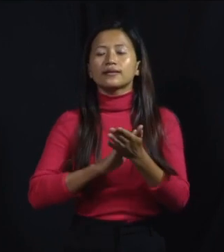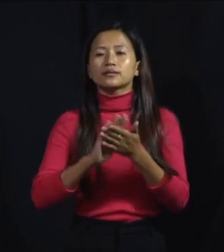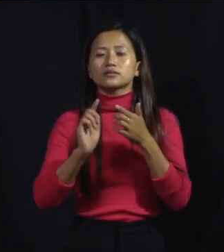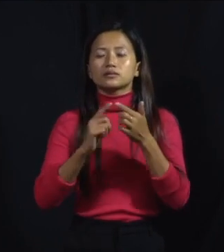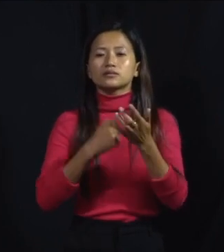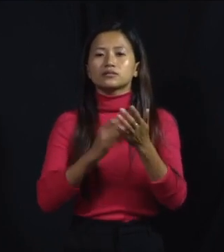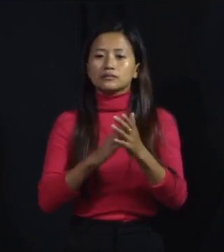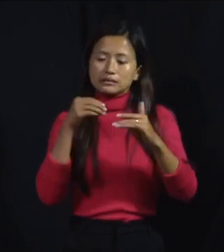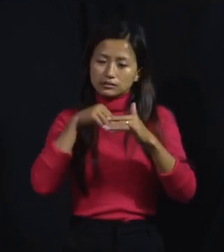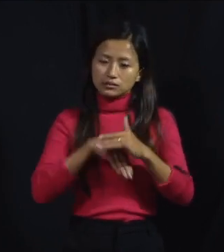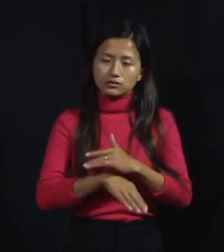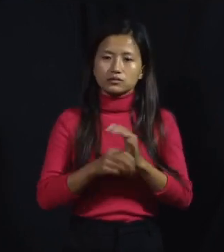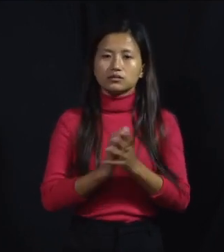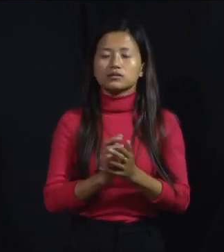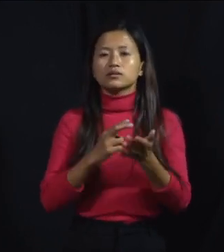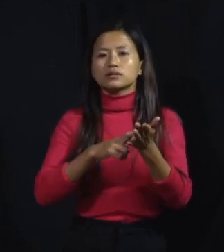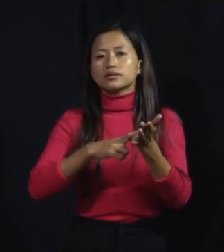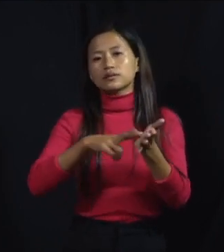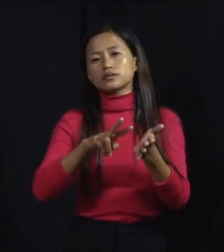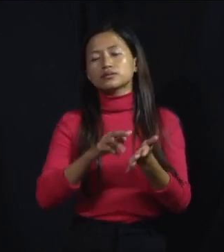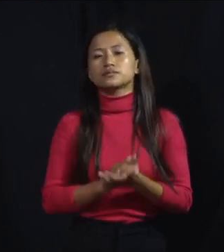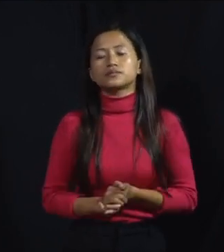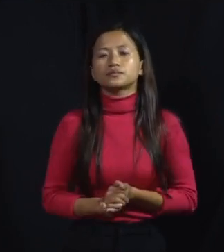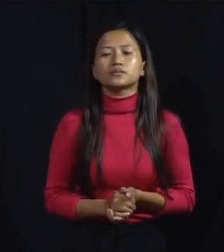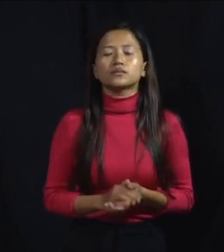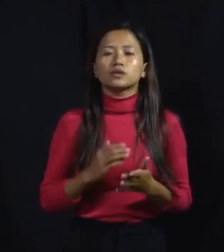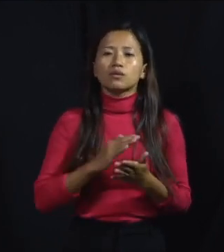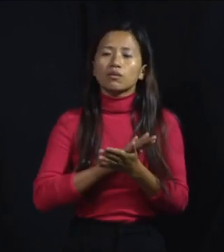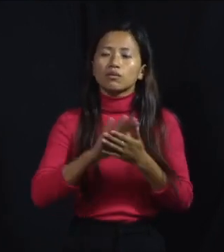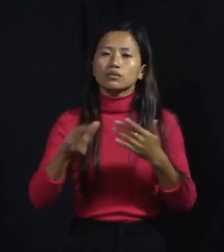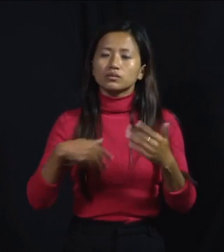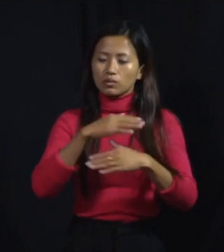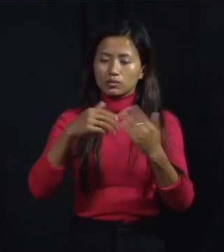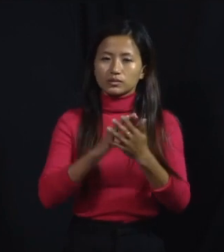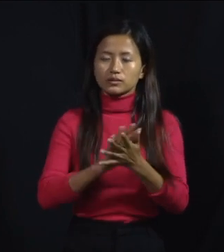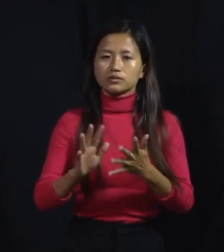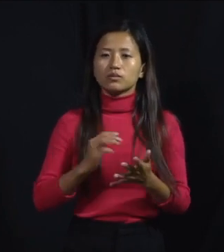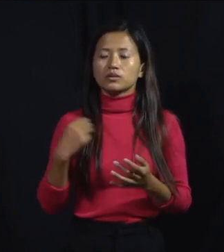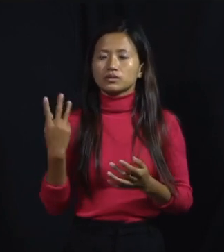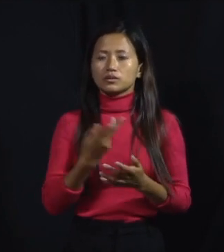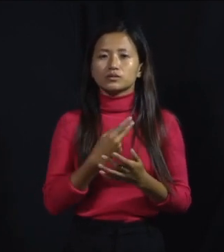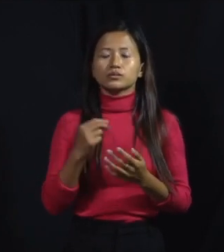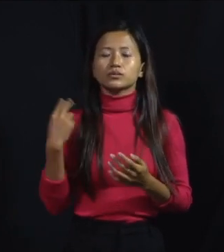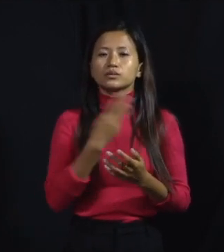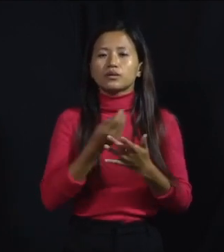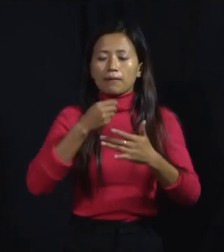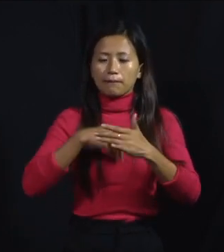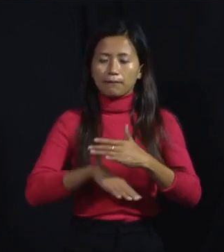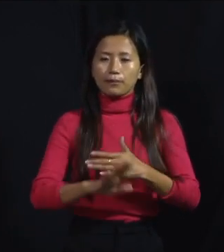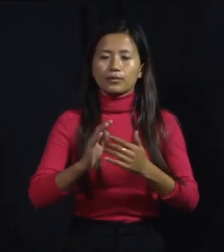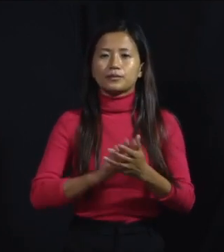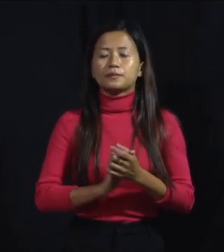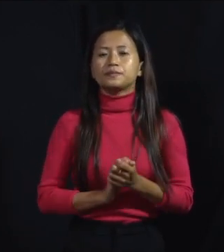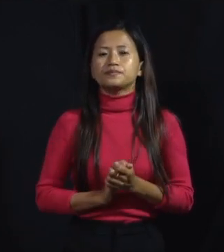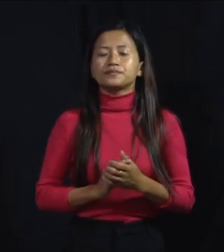as inner or nature, because this is already inherited in us as we are born, isn't it? So we can say that this